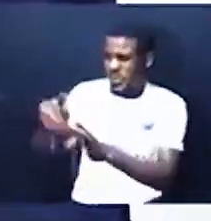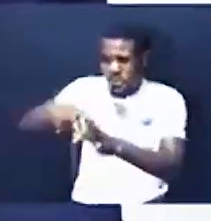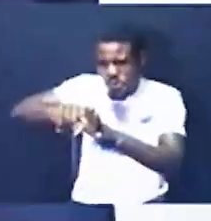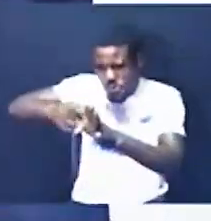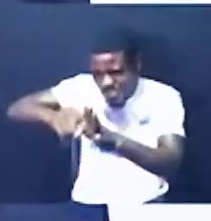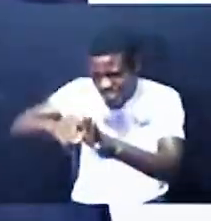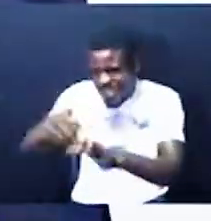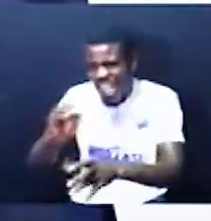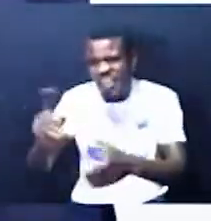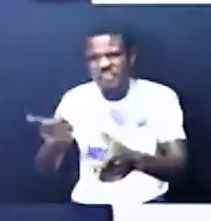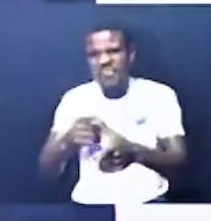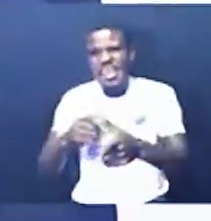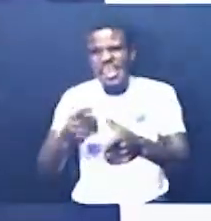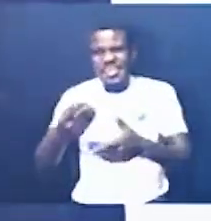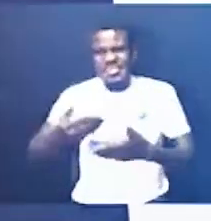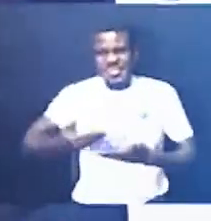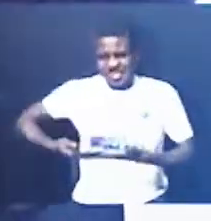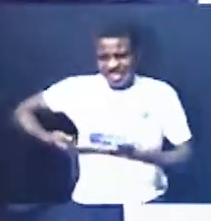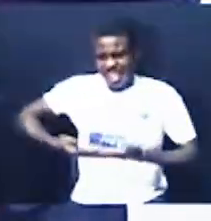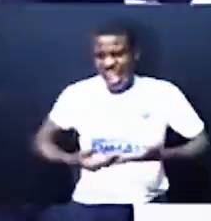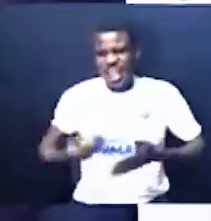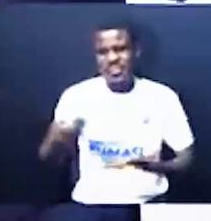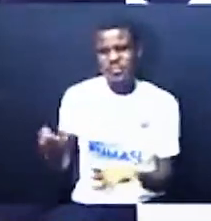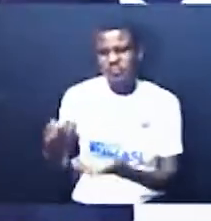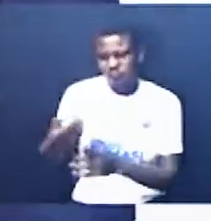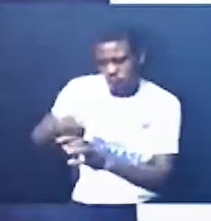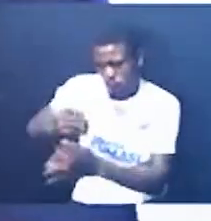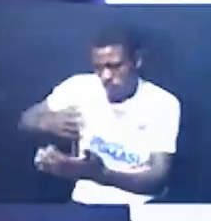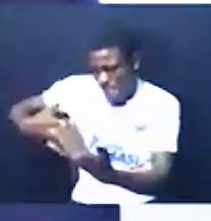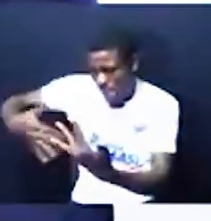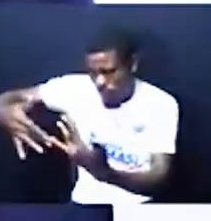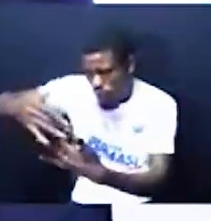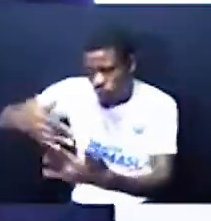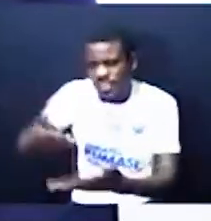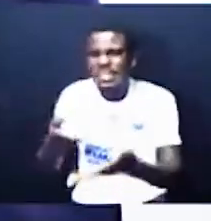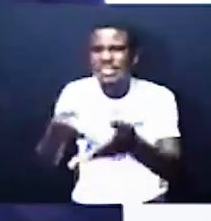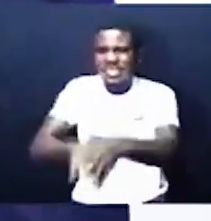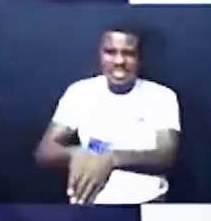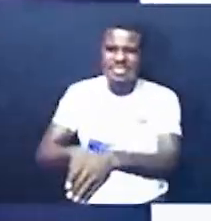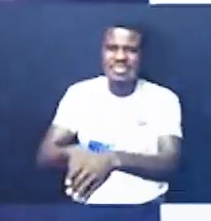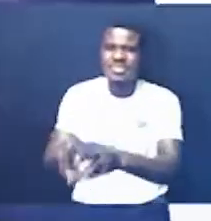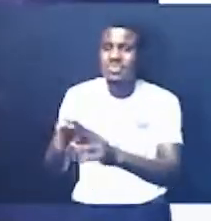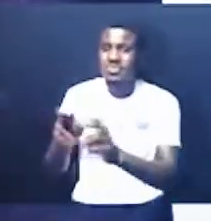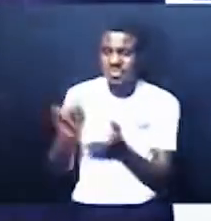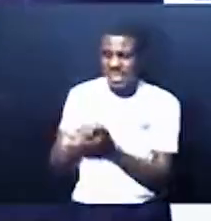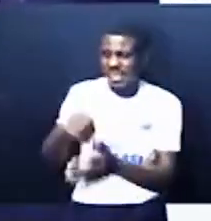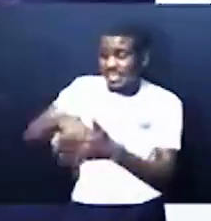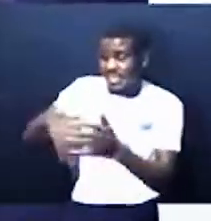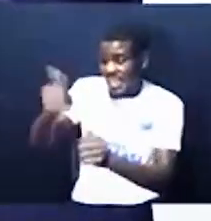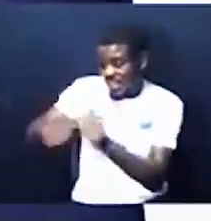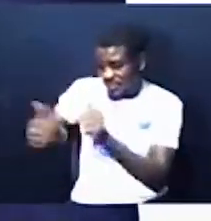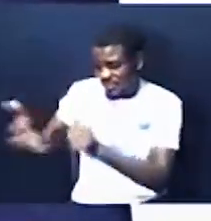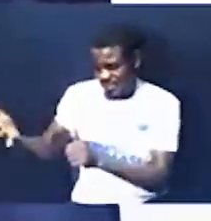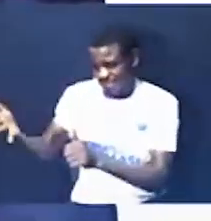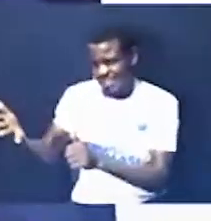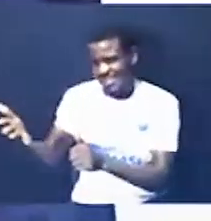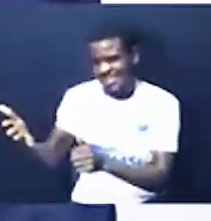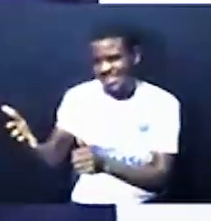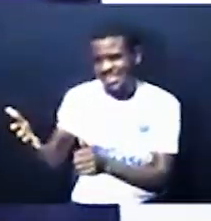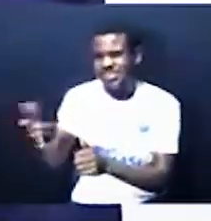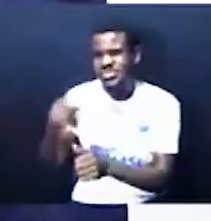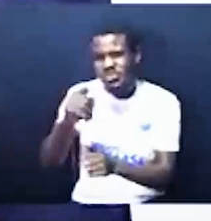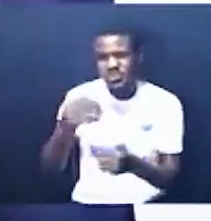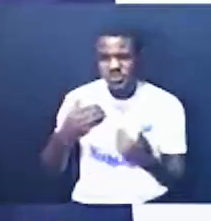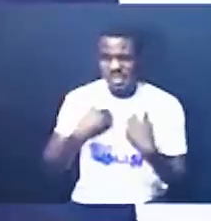the firstborn from among the dead. Ono ni mfiti asie ewufo mu abakan. So that in everything he might have